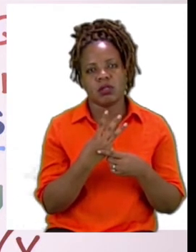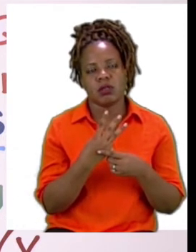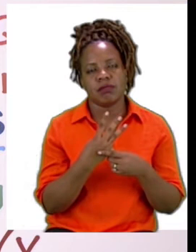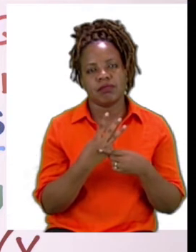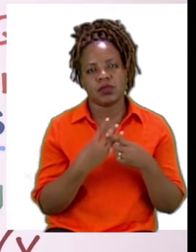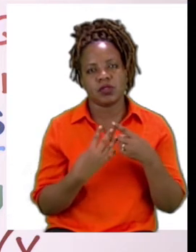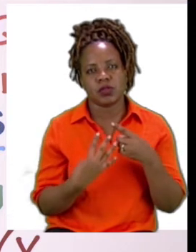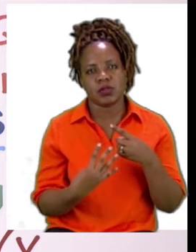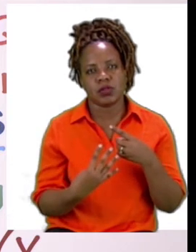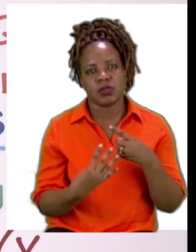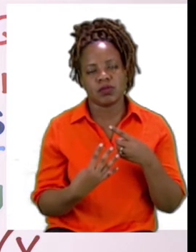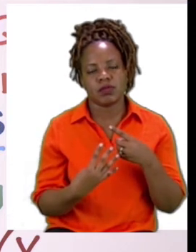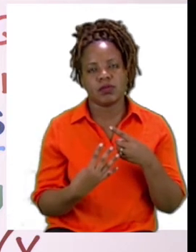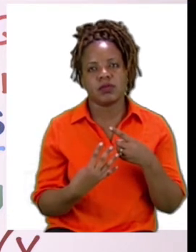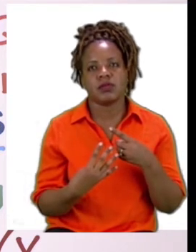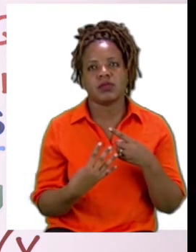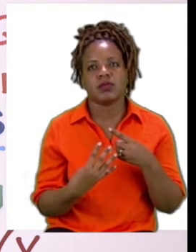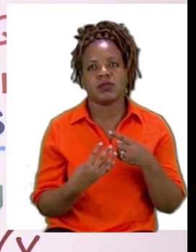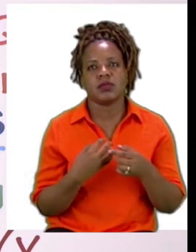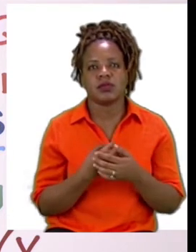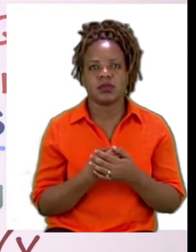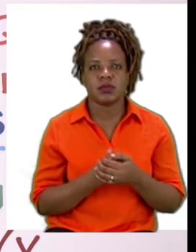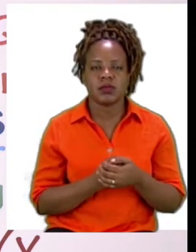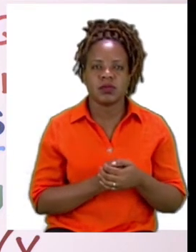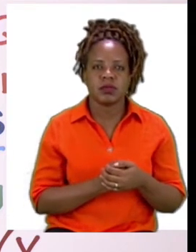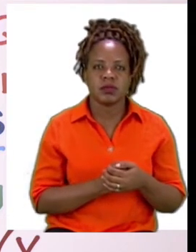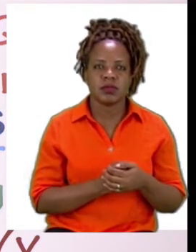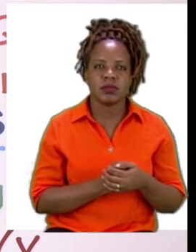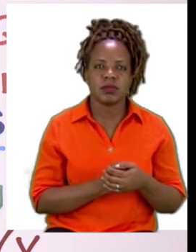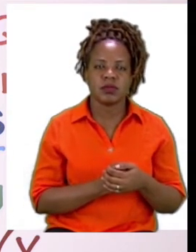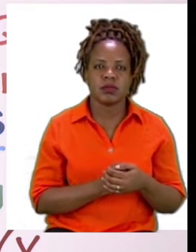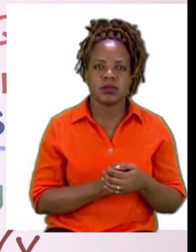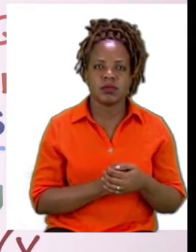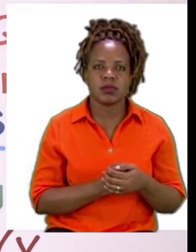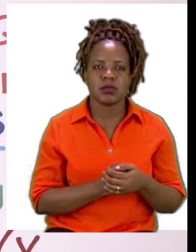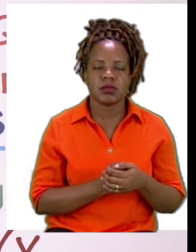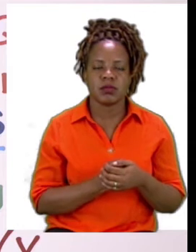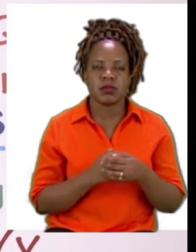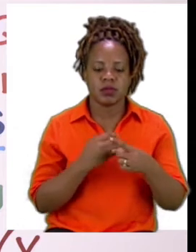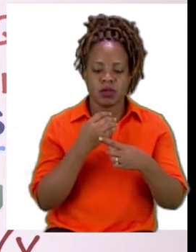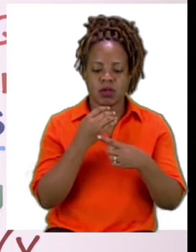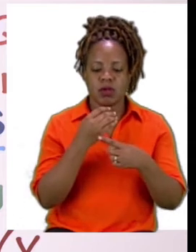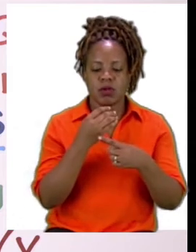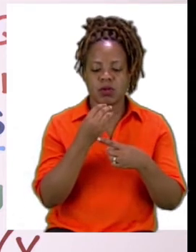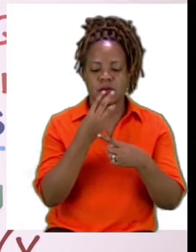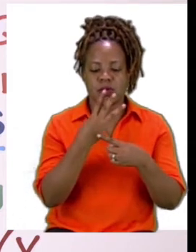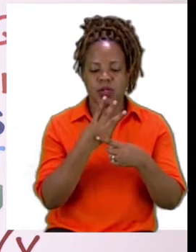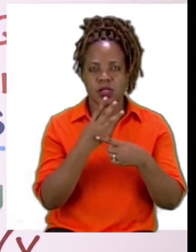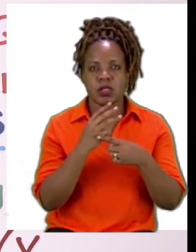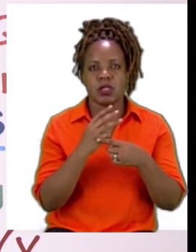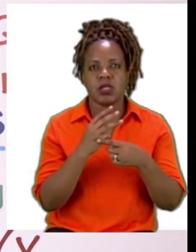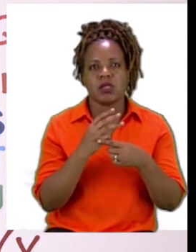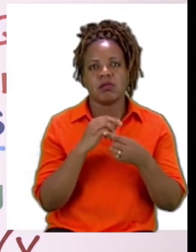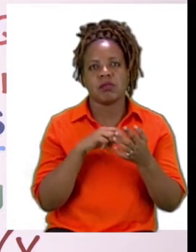have 3 of the whole shape, which means the parts that we are going to color.